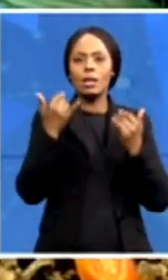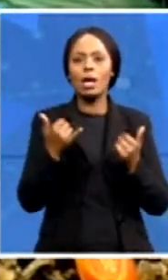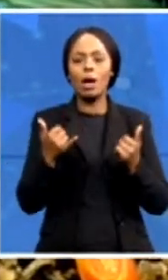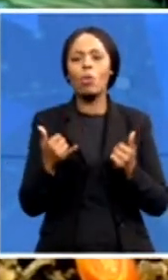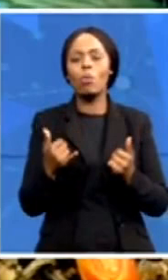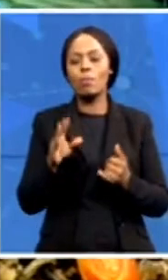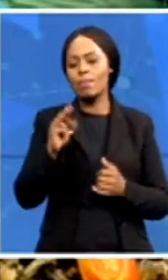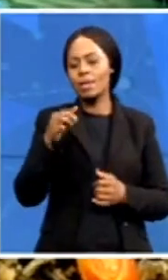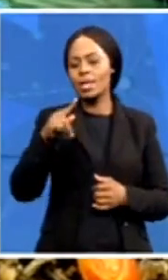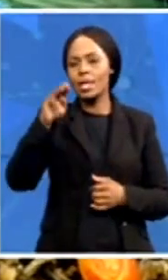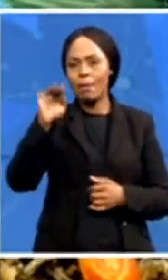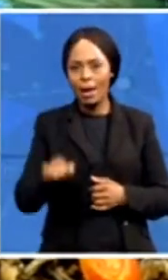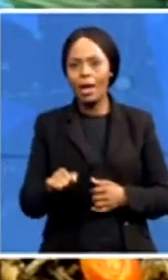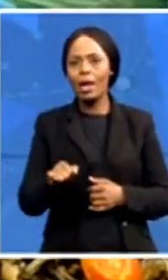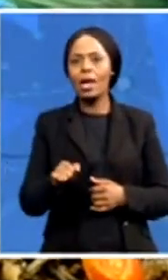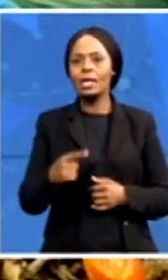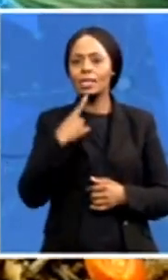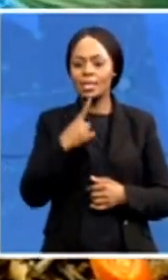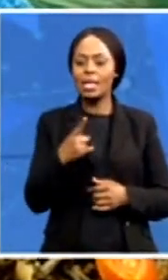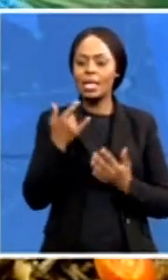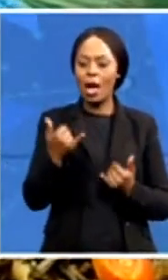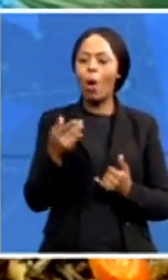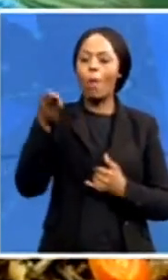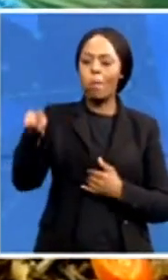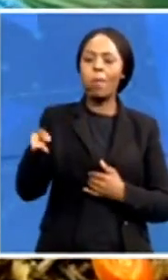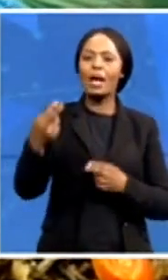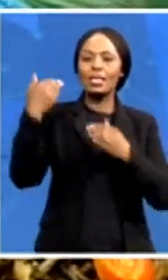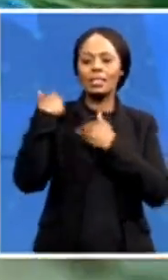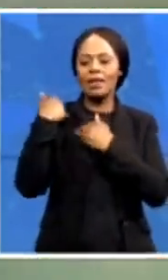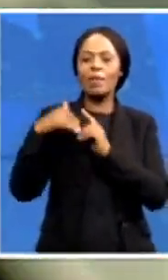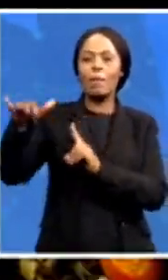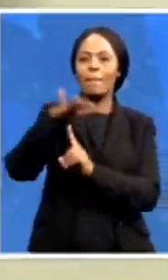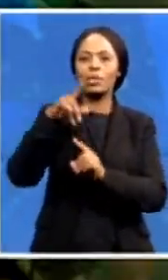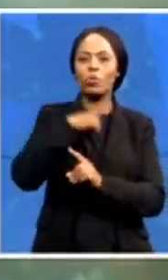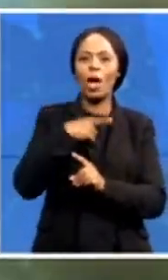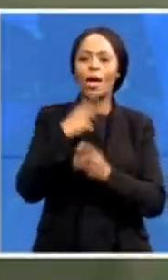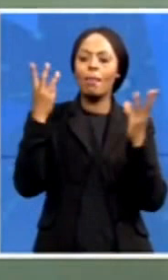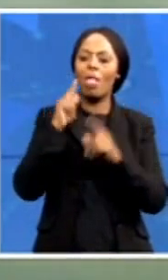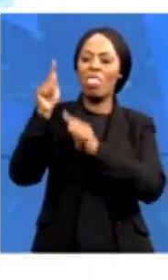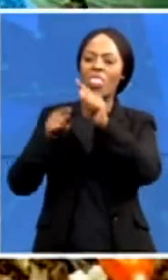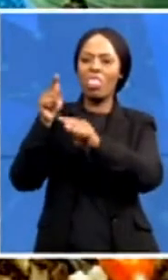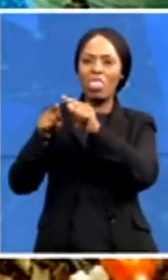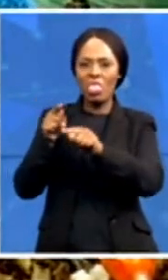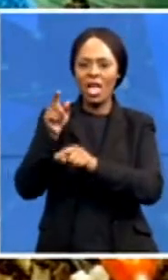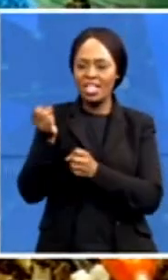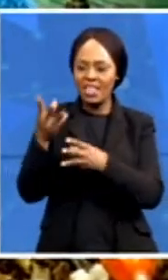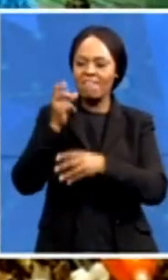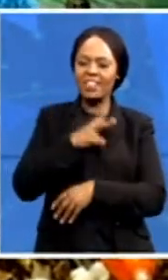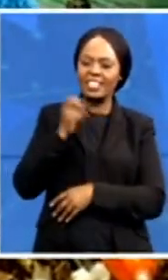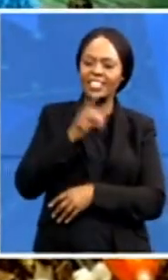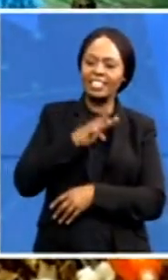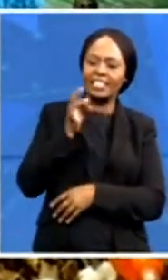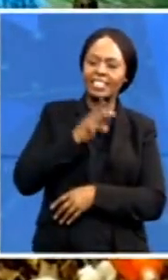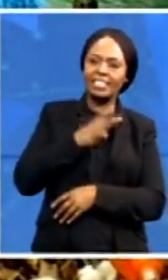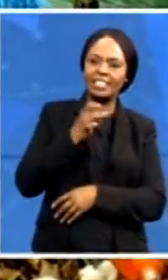place because there were threats on his life. Siyabonga Mkhize was the candidate that was supposed to come in place of Ngiba.